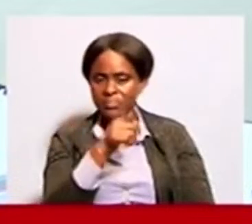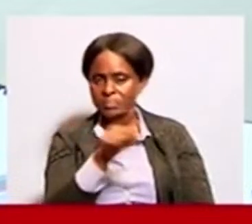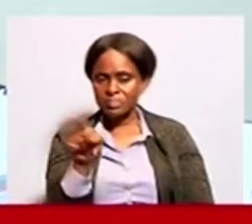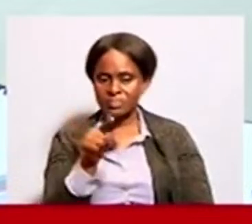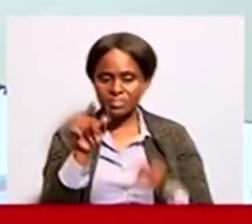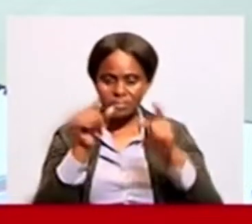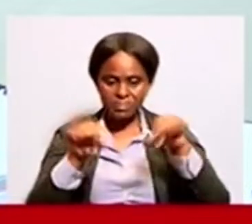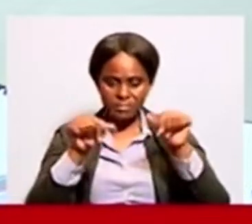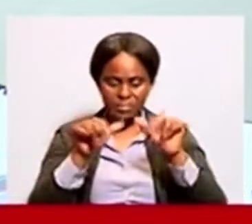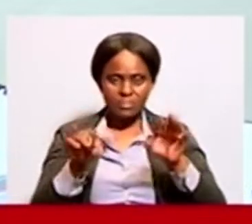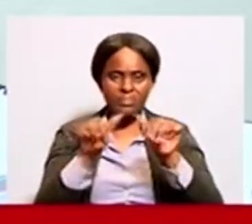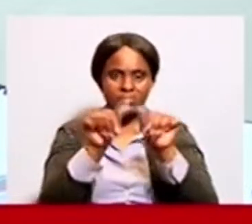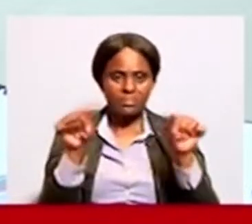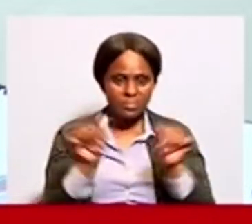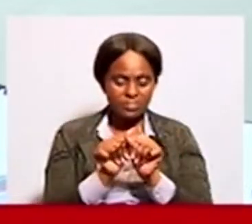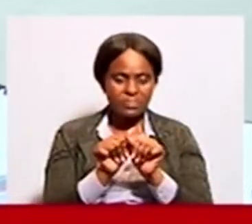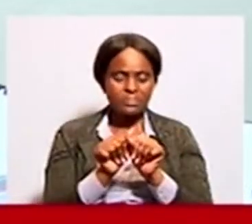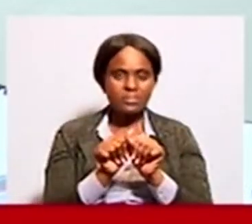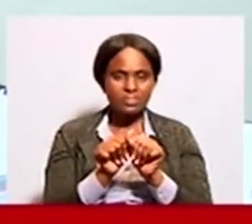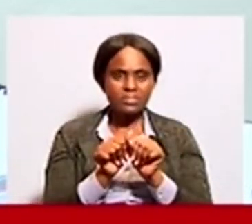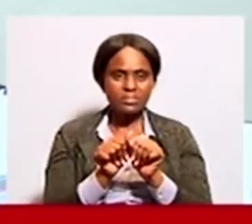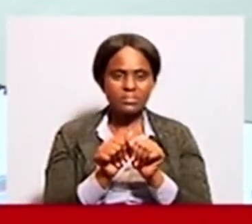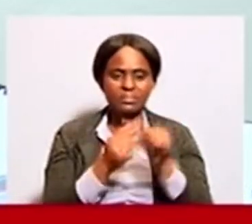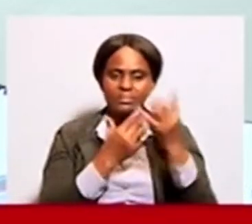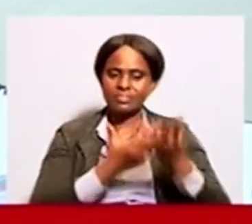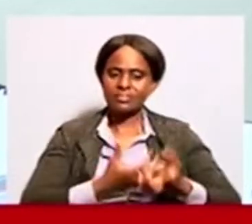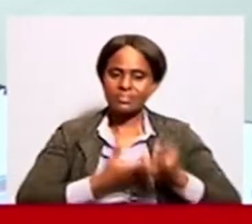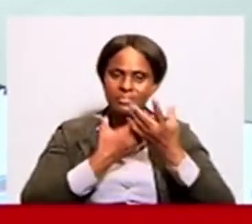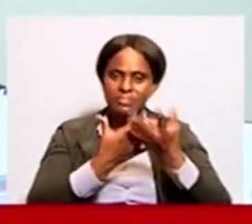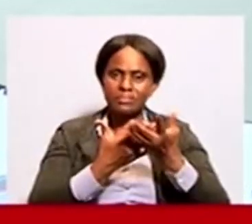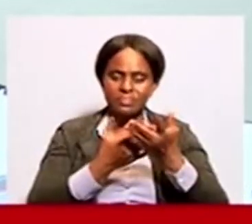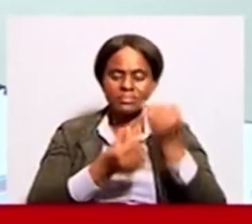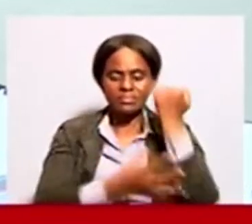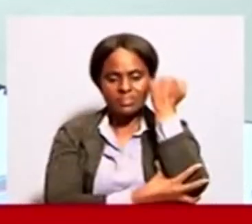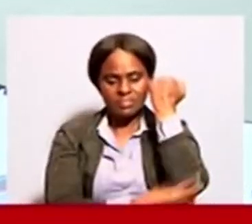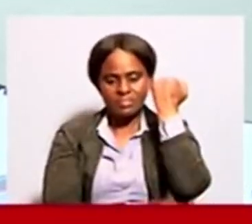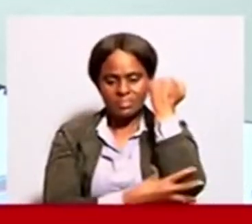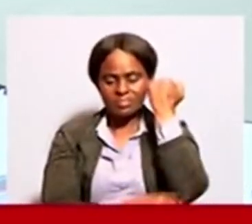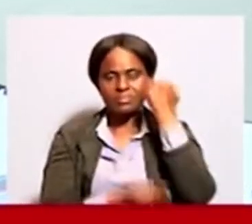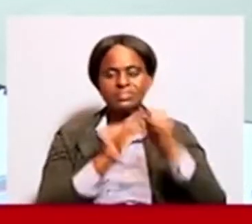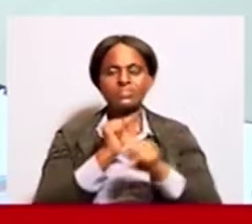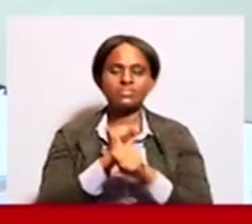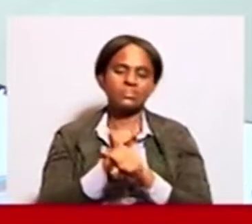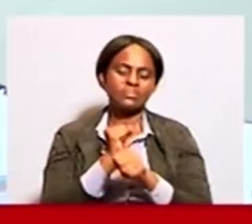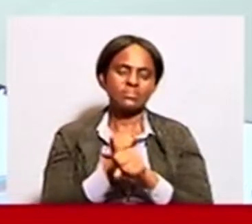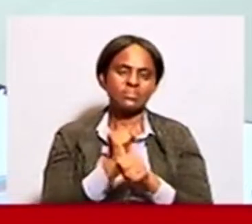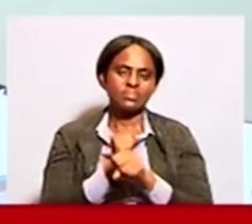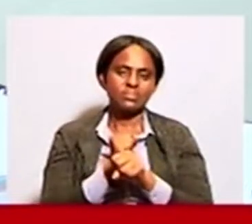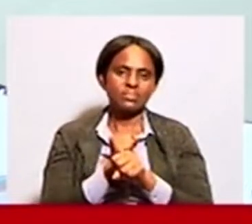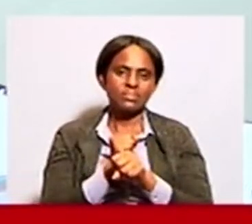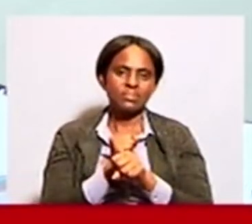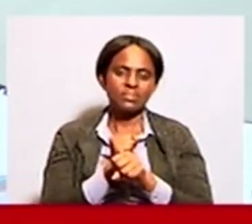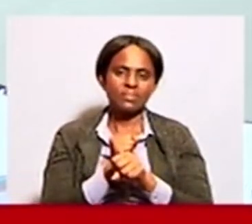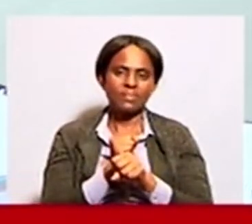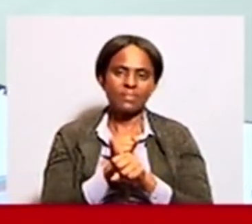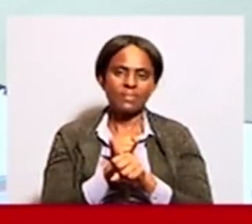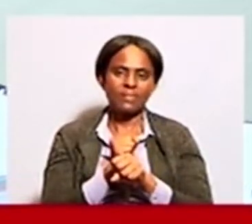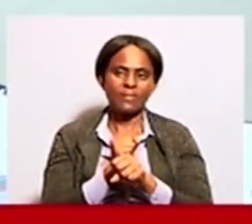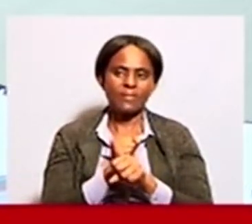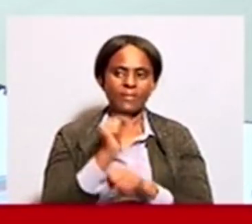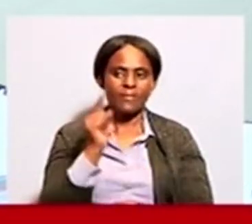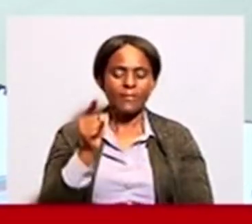Auditor General is bringing out is poor workmanship. And, you